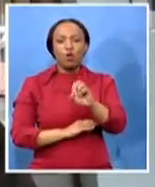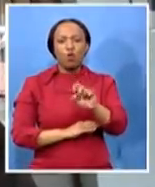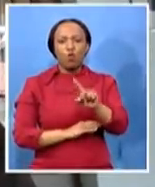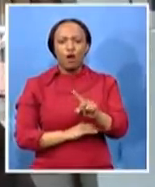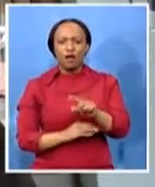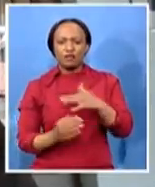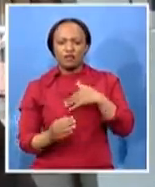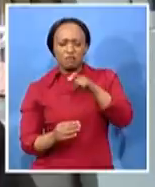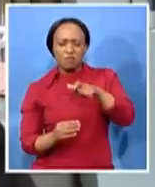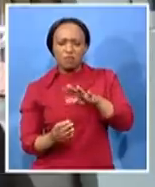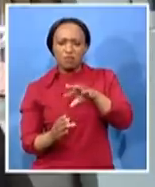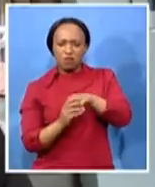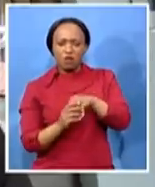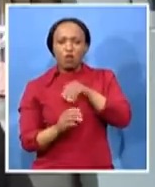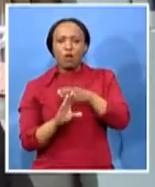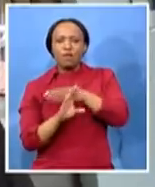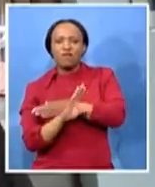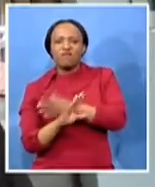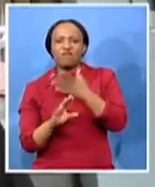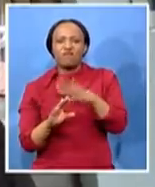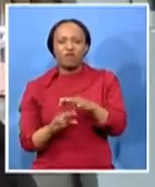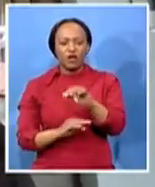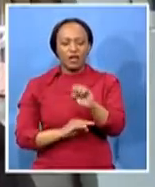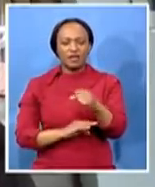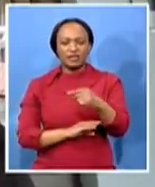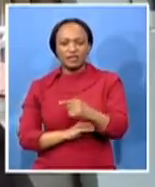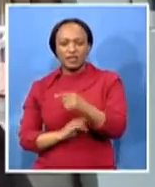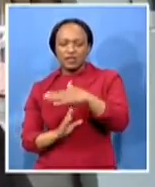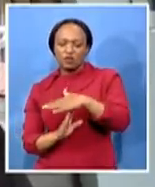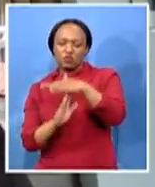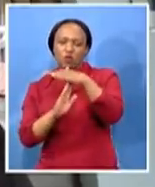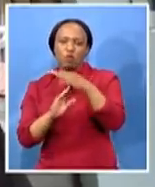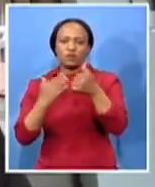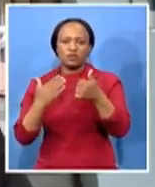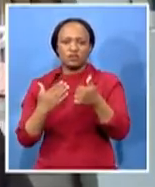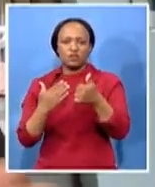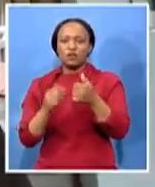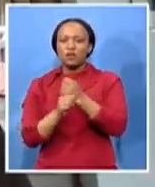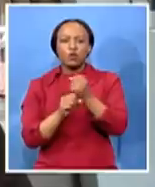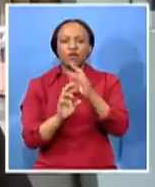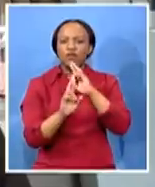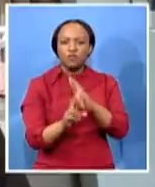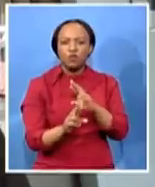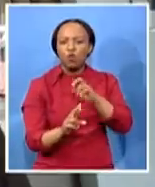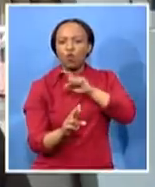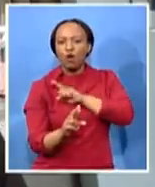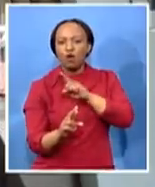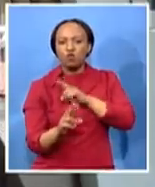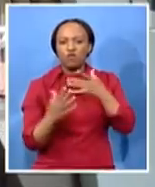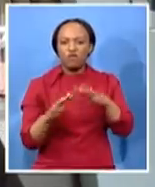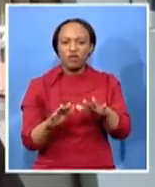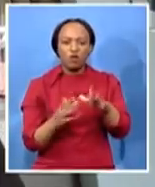Mr. SG, and the top 6, and you have not responded. That's why we have resorted to this option of going public.